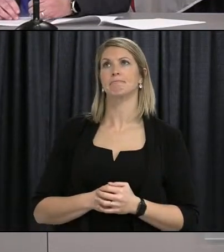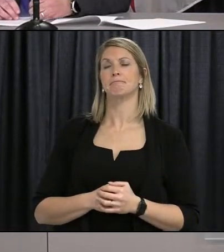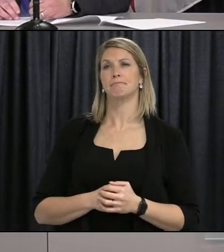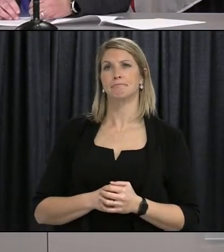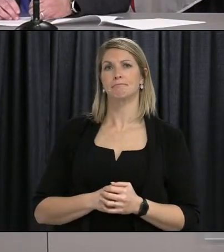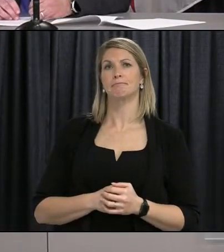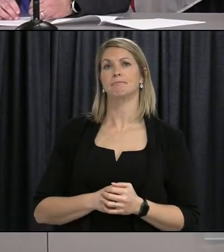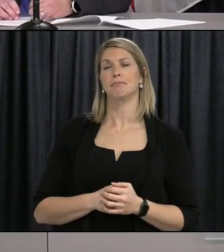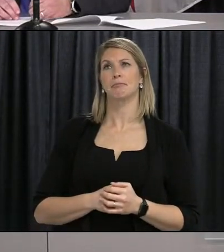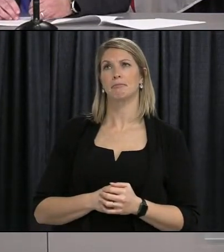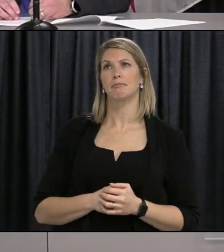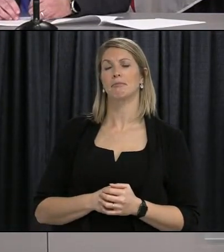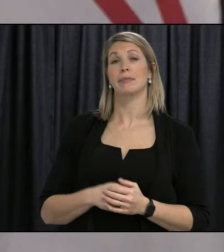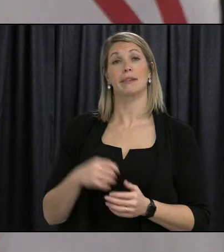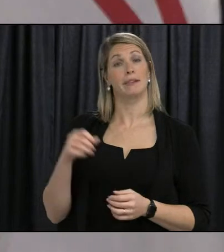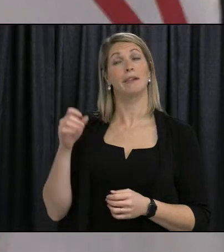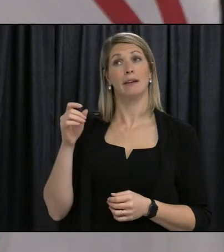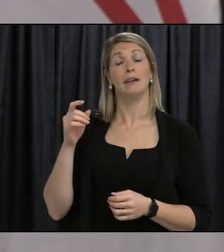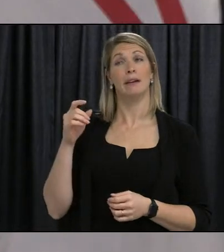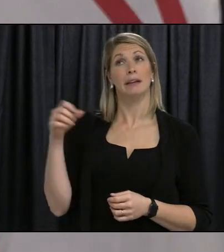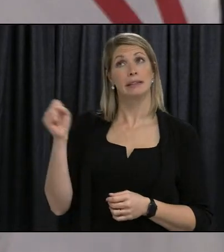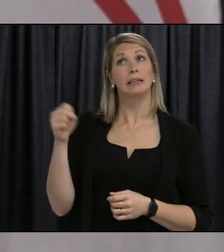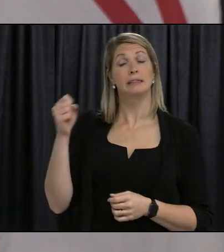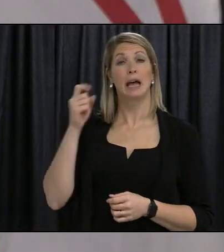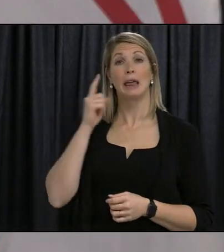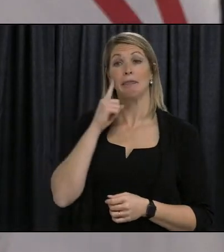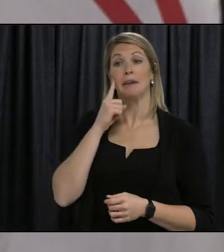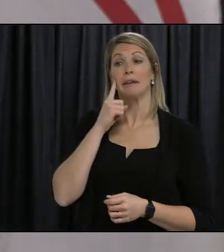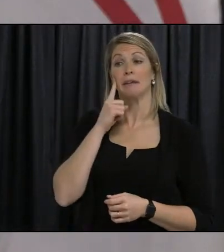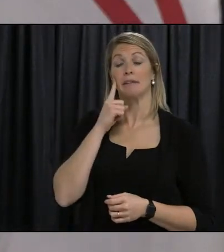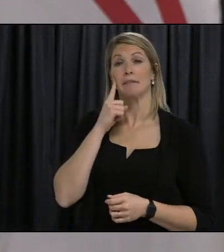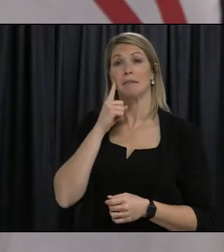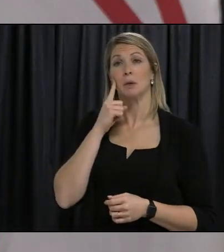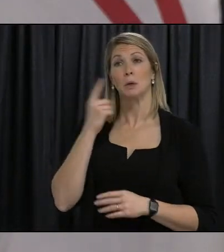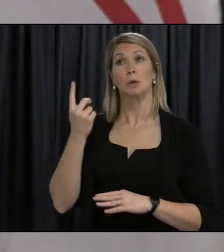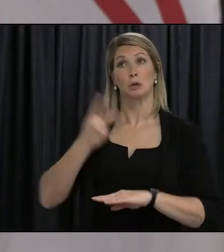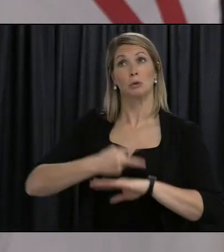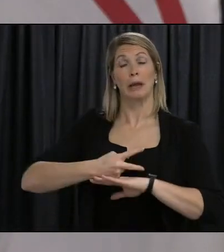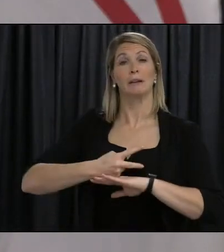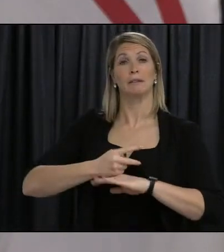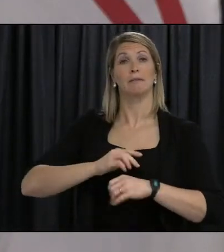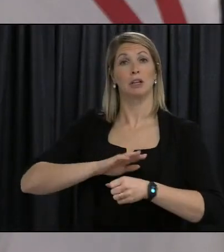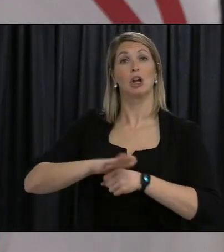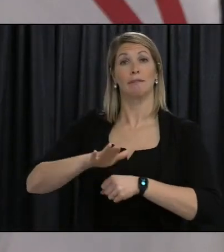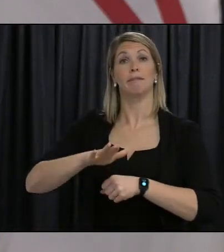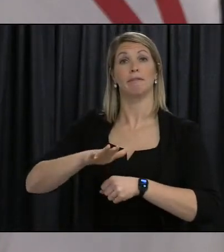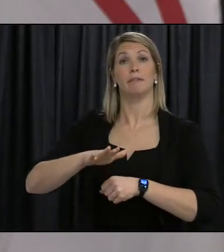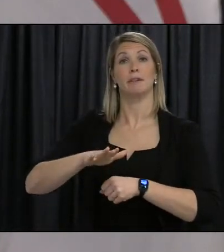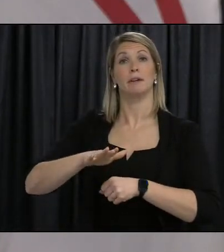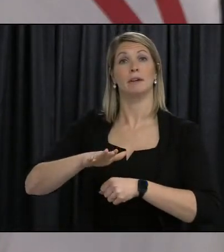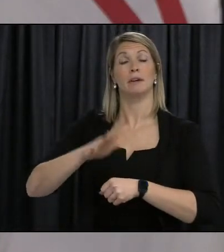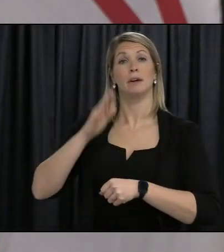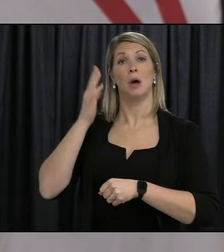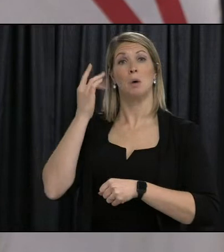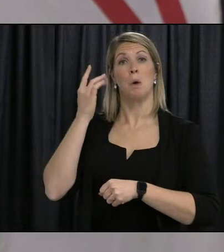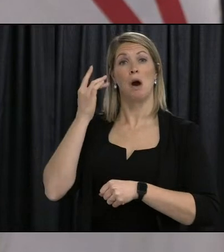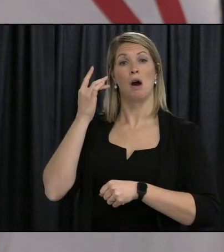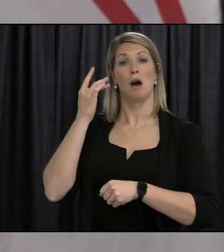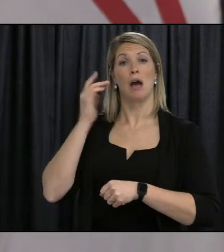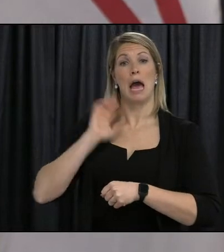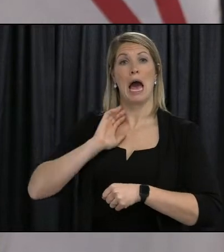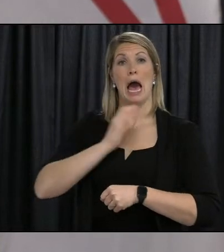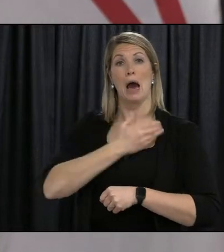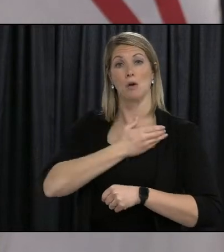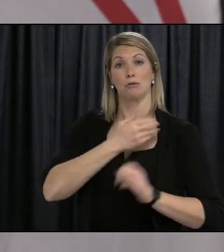Kelly, we wanted to ensure that the protocols we had put in place, the connectivity